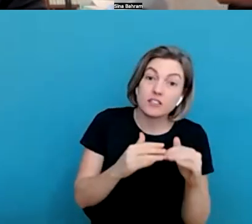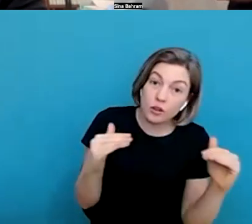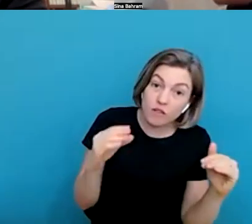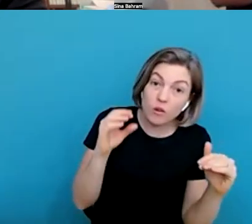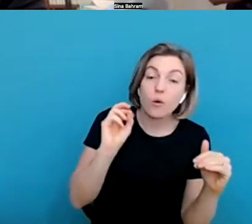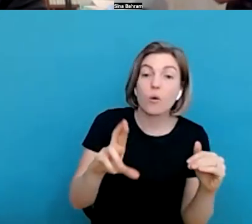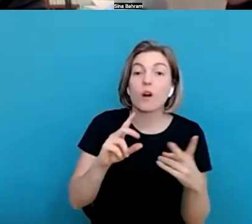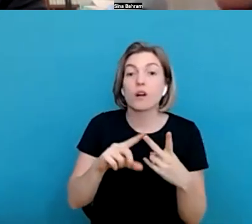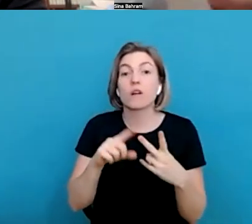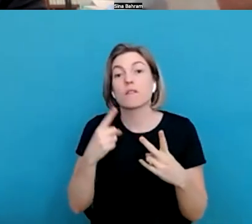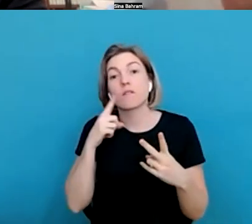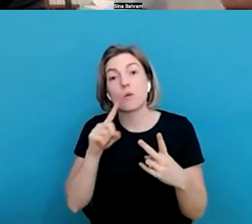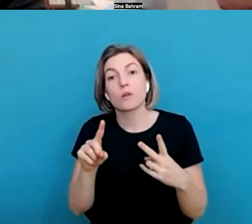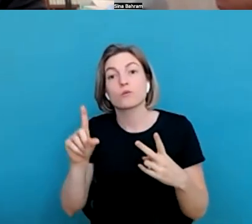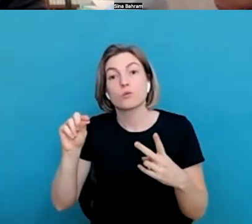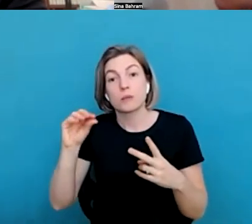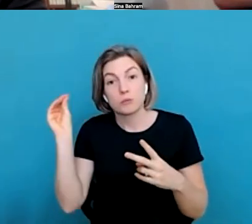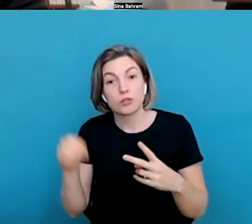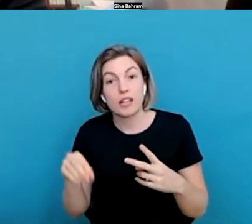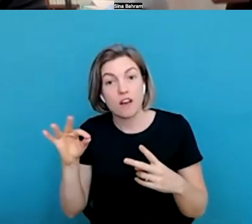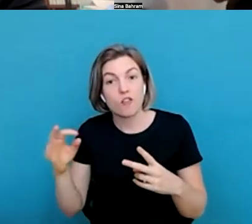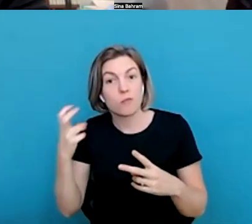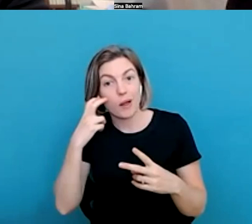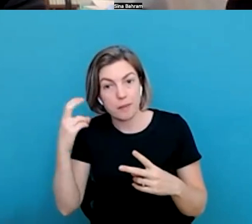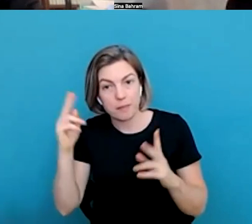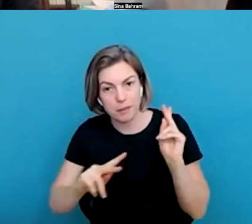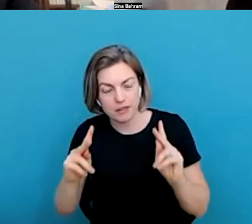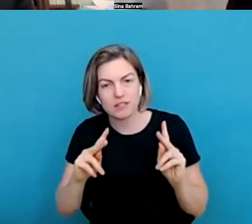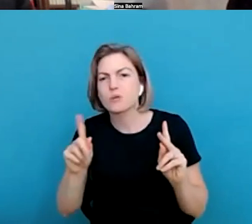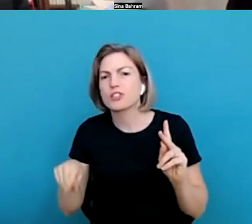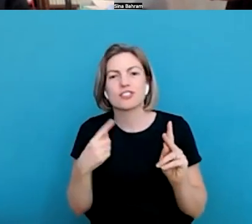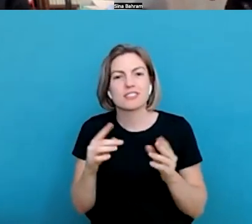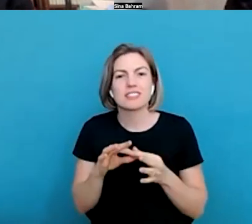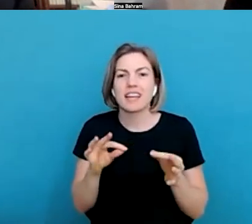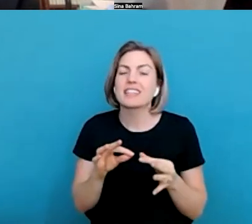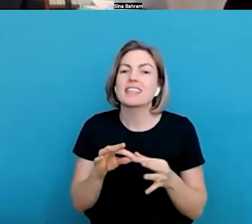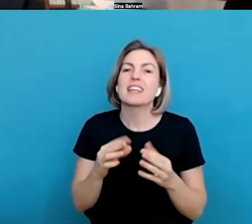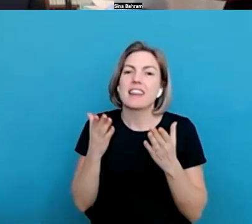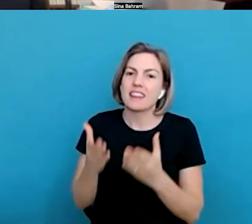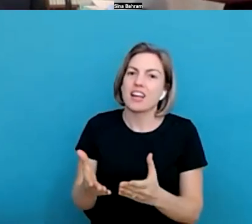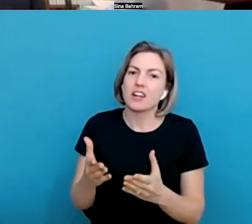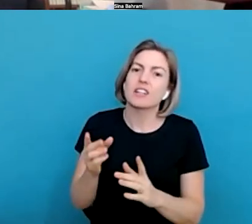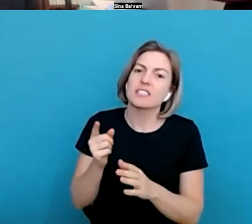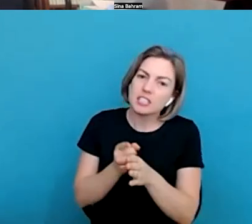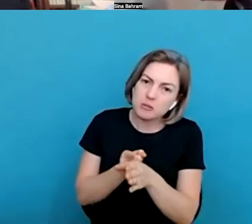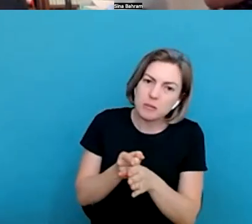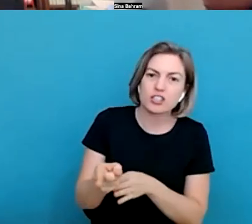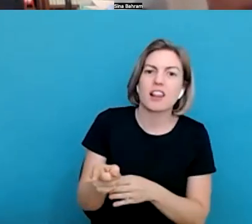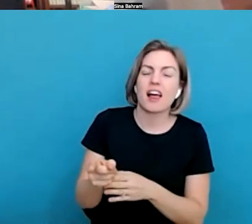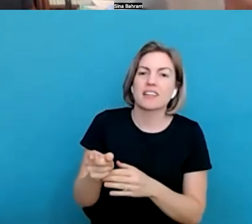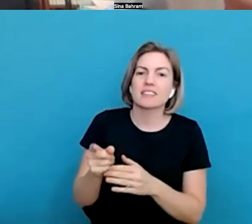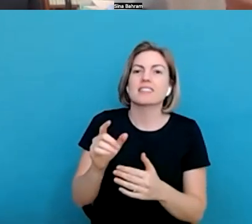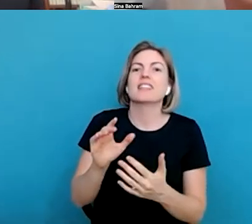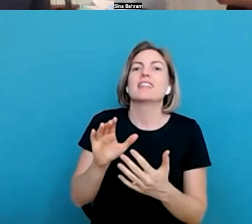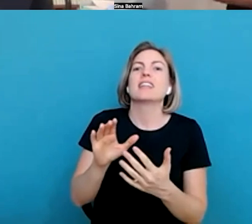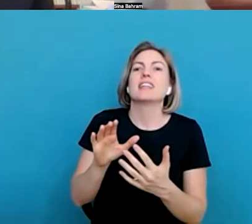could be for 20% of blind people. We're simply stating that there exist specialized interfaces that we shouldn't be